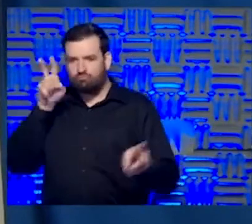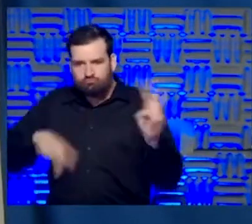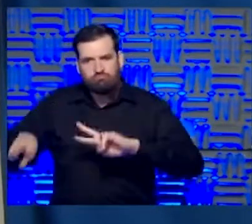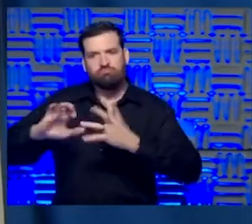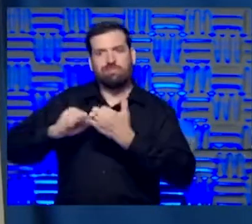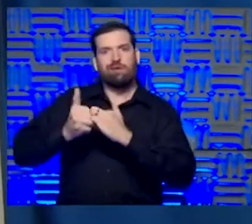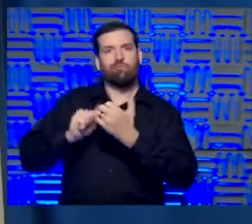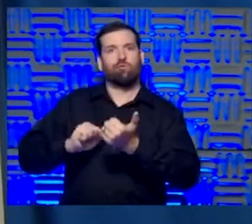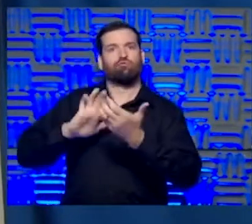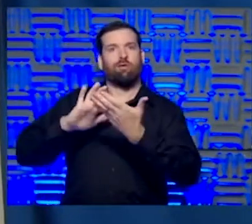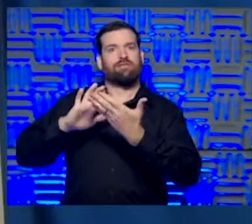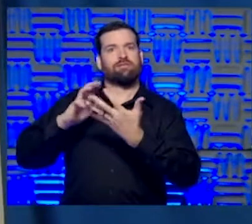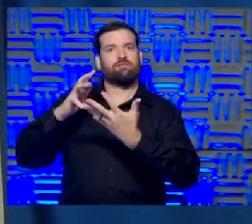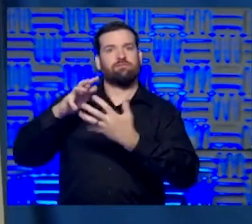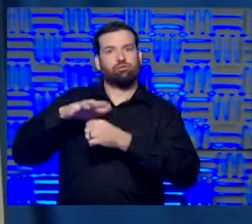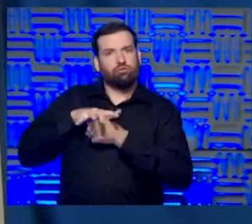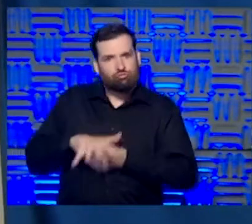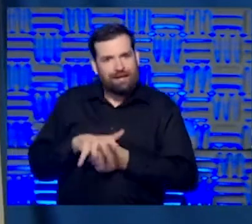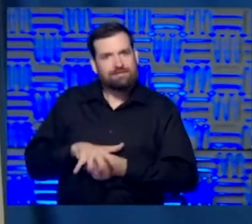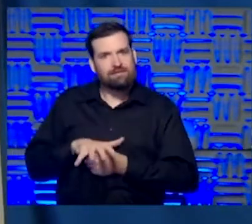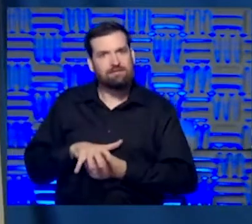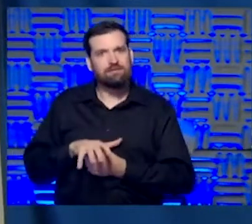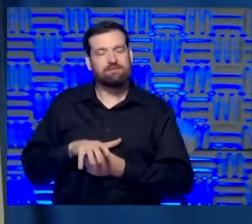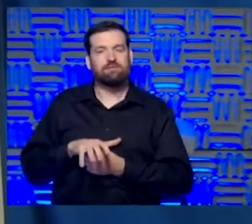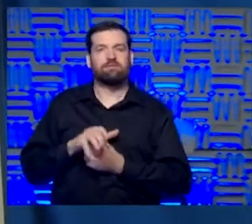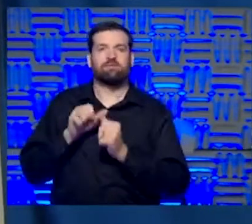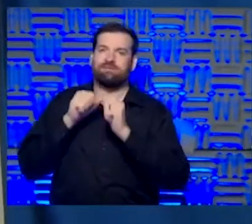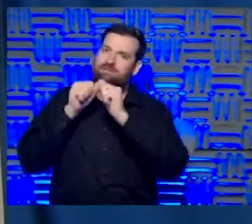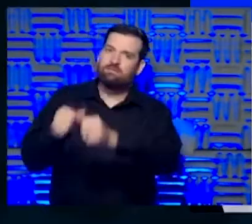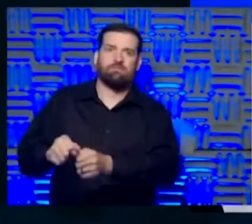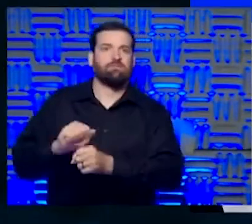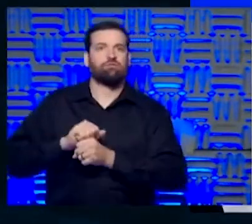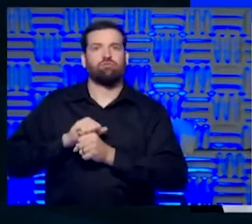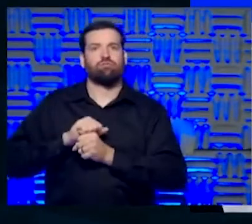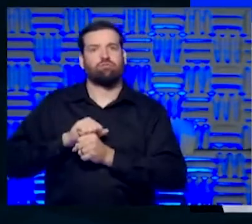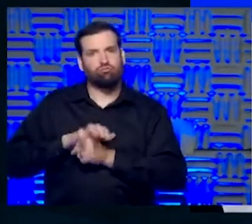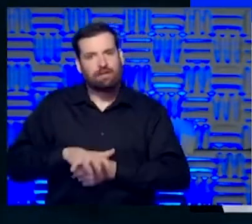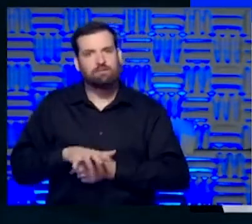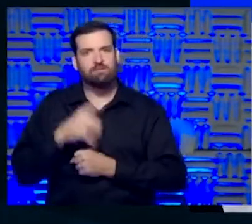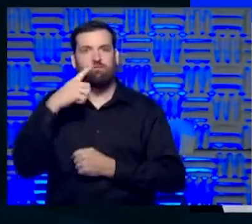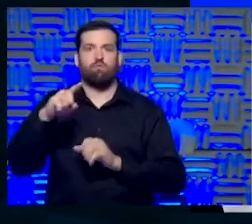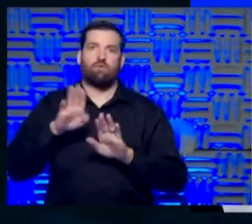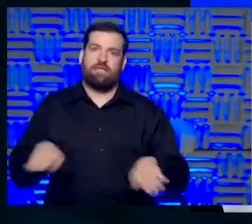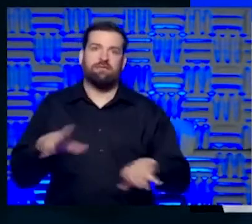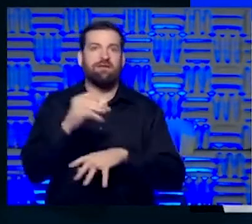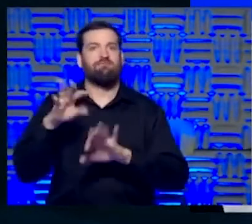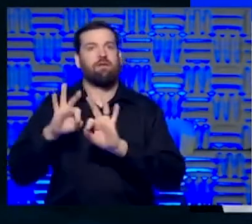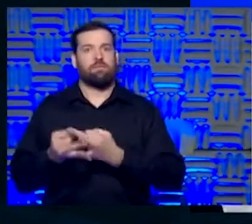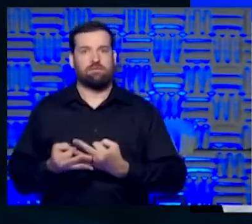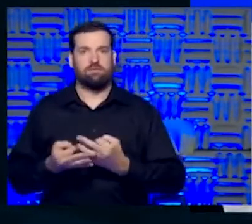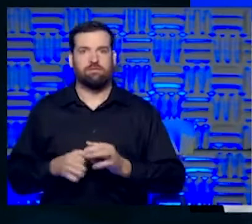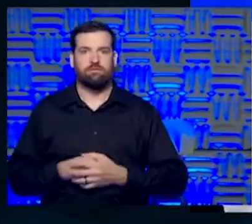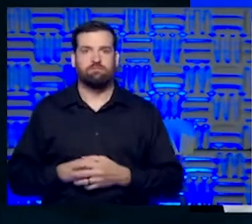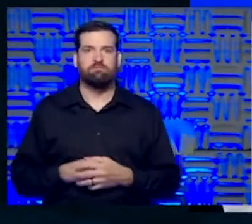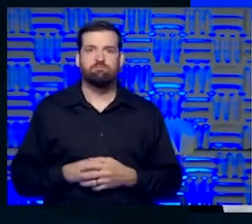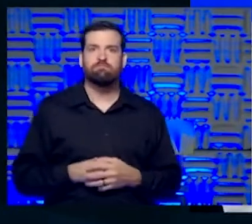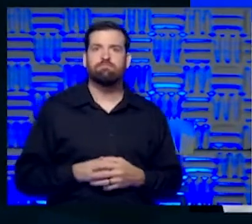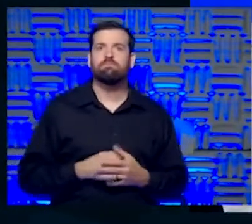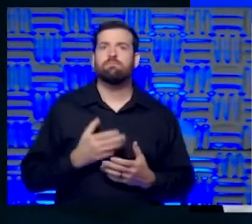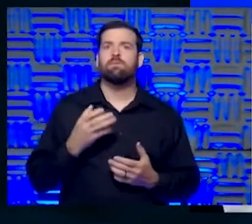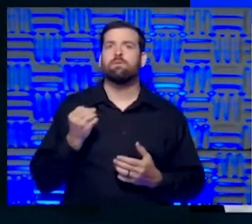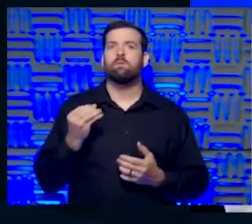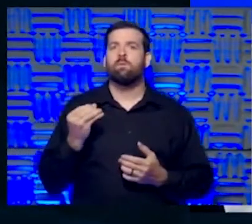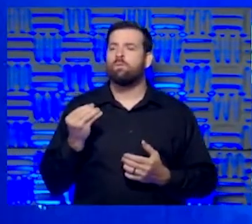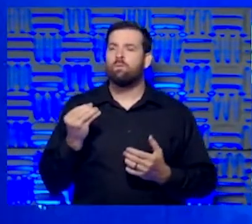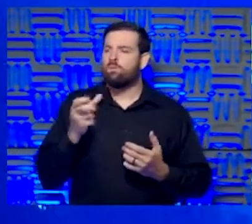the stress that this is causing persistently in families and for kids. So what can parents do